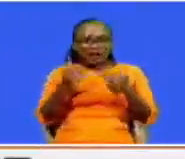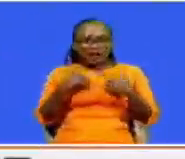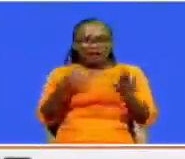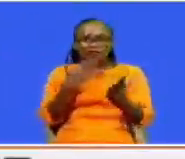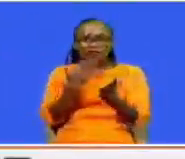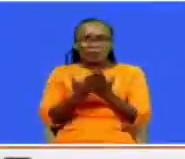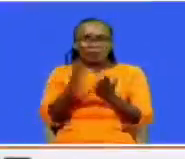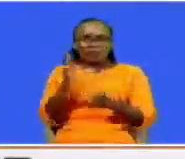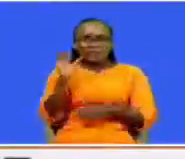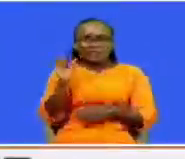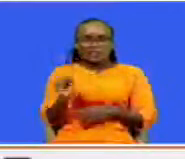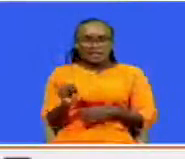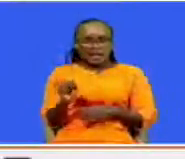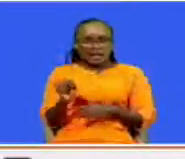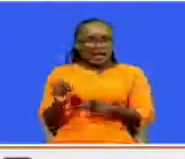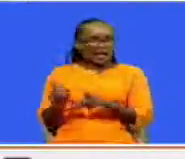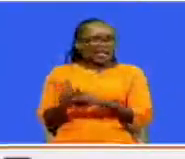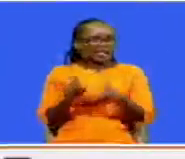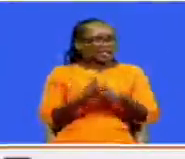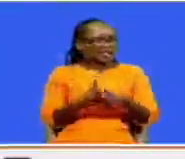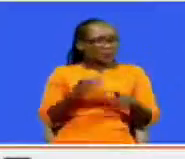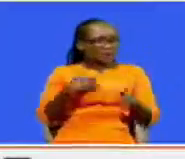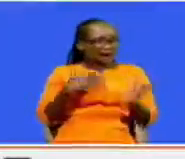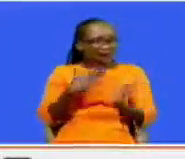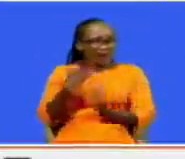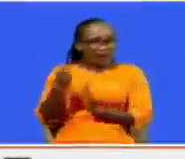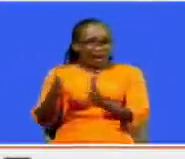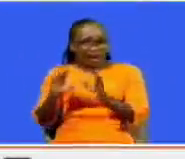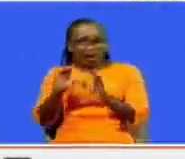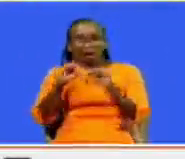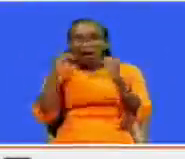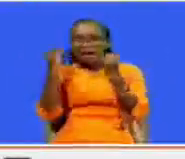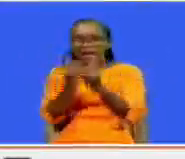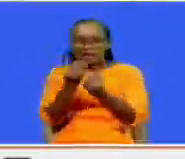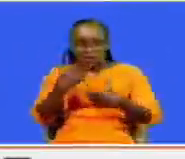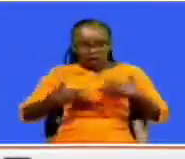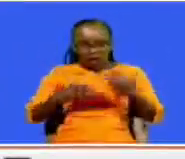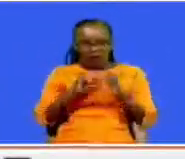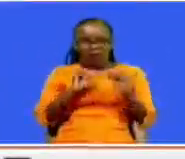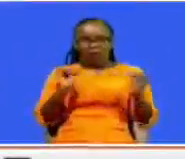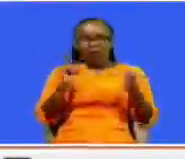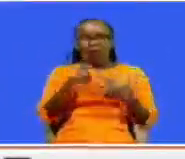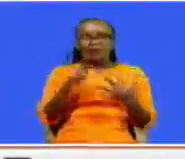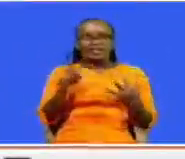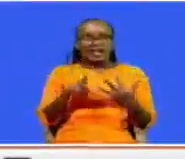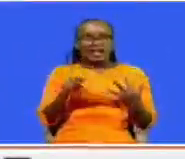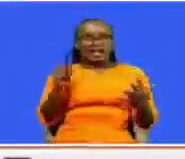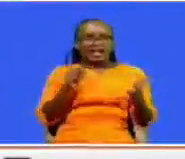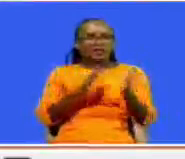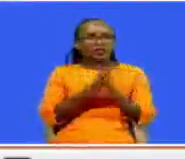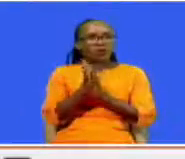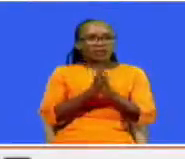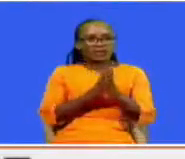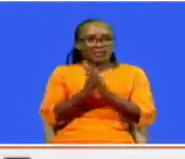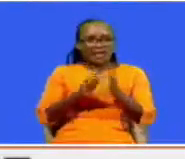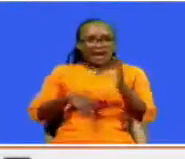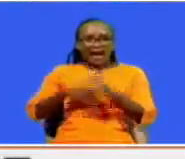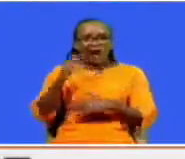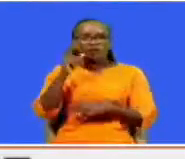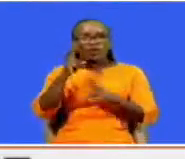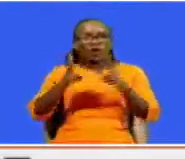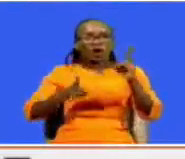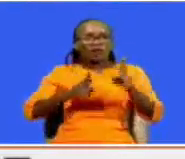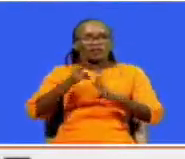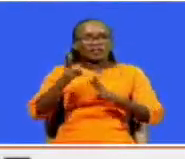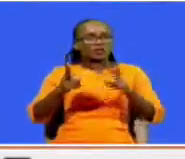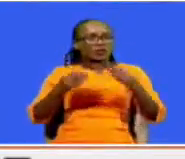proposed cabinet as representative, some organizations are not happy with the selection. It is interesting that out of the 22,